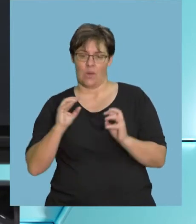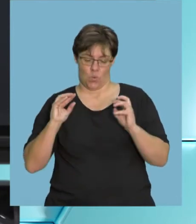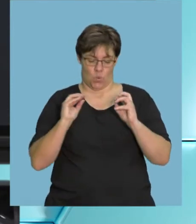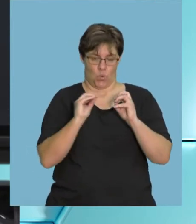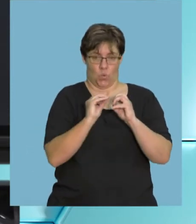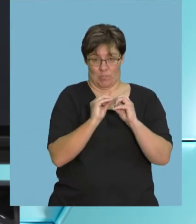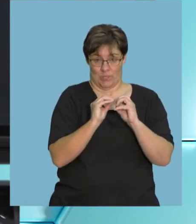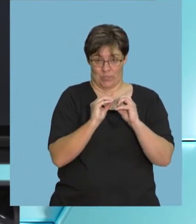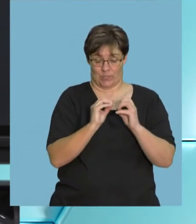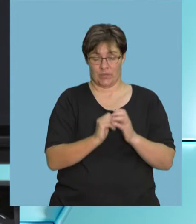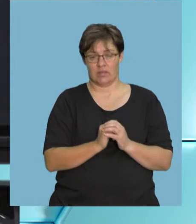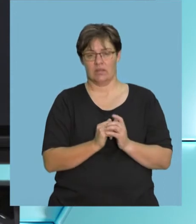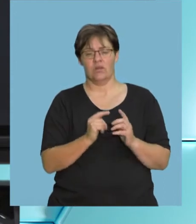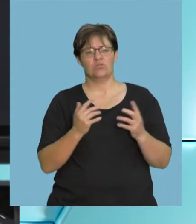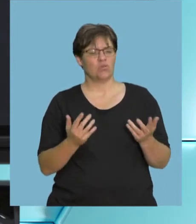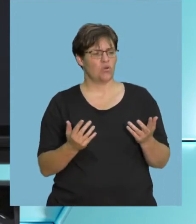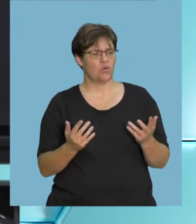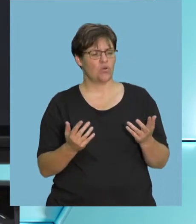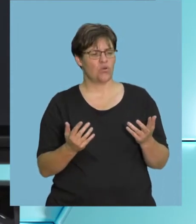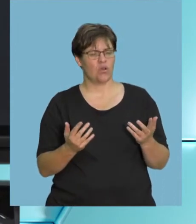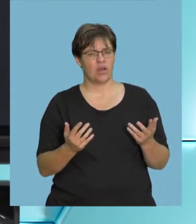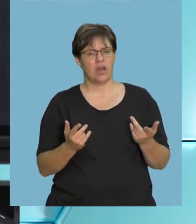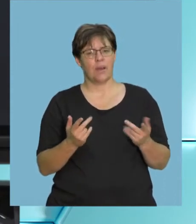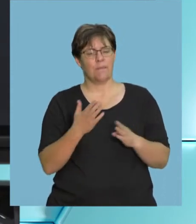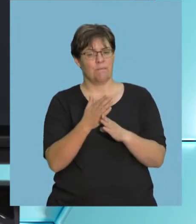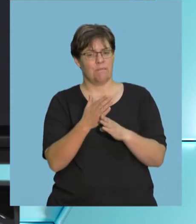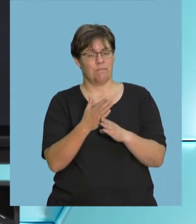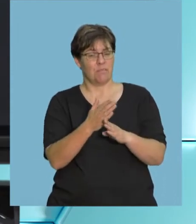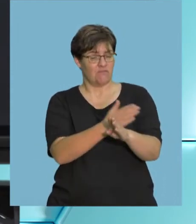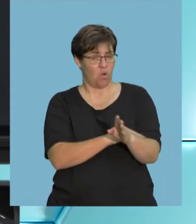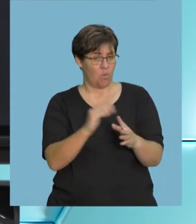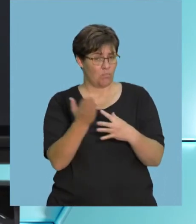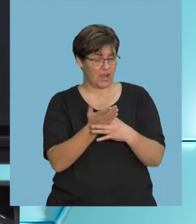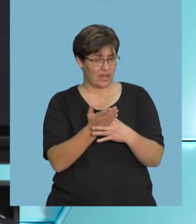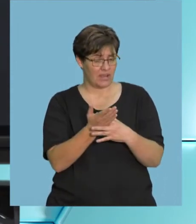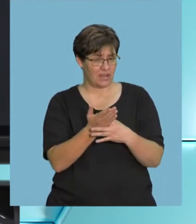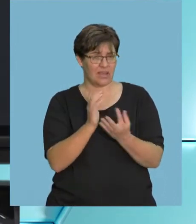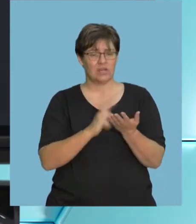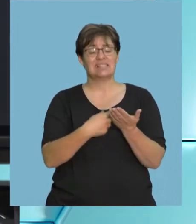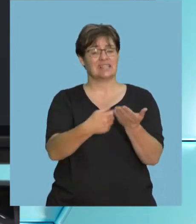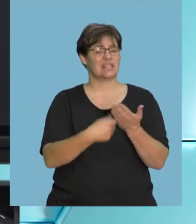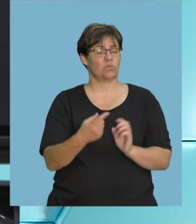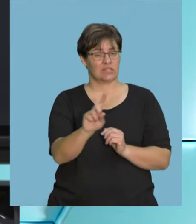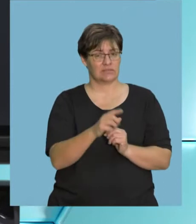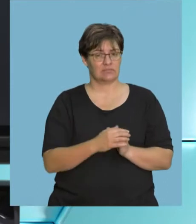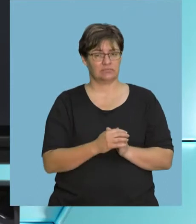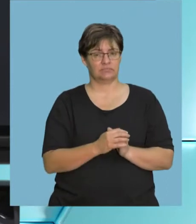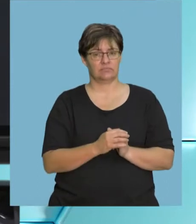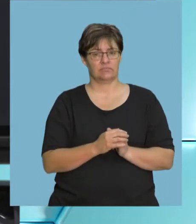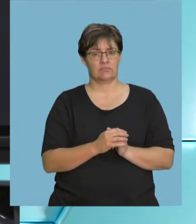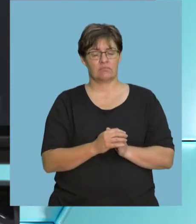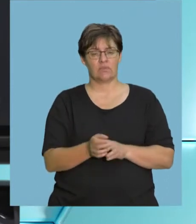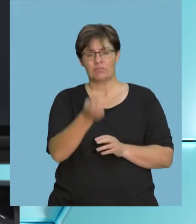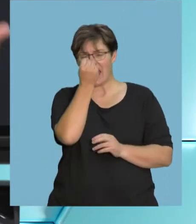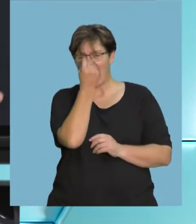Attraction is pulling together. Right. Now, before we went for the short break, we also spoke about briefly that we want to understand